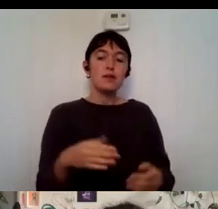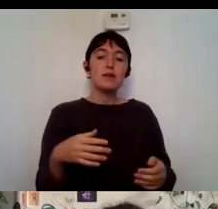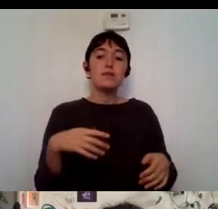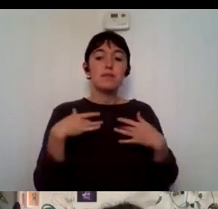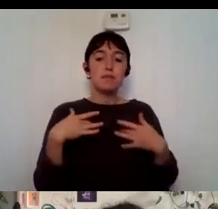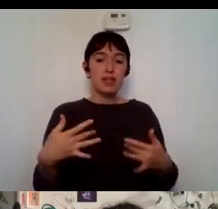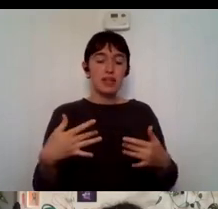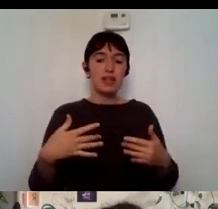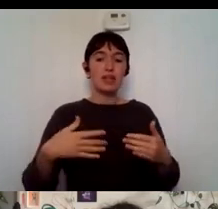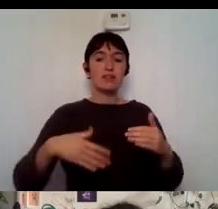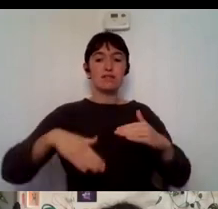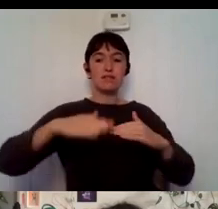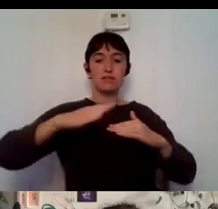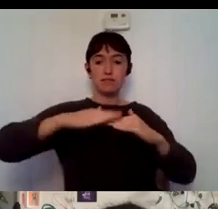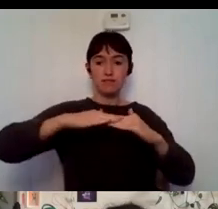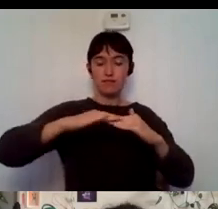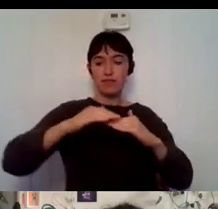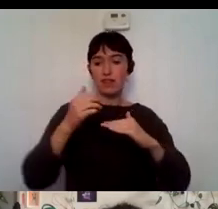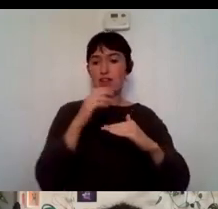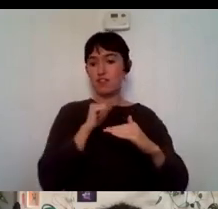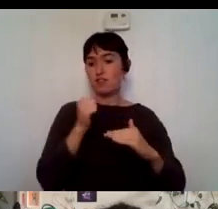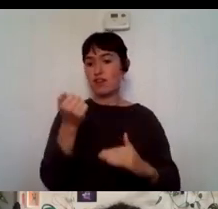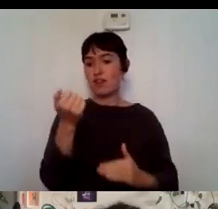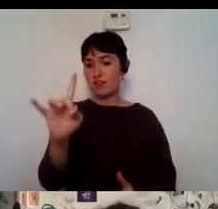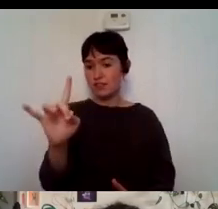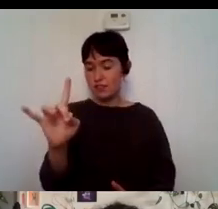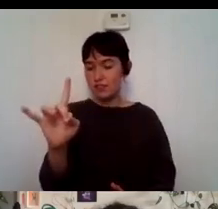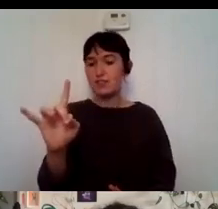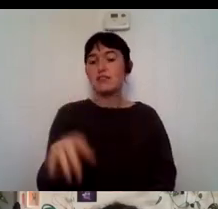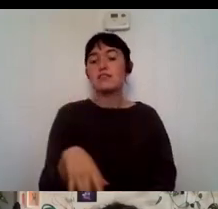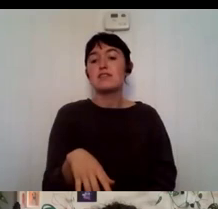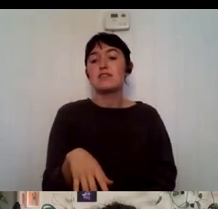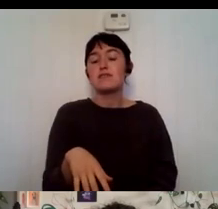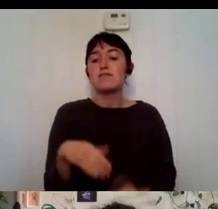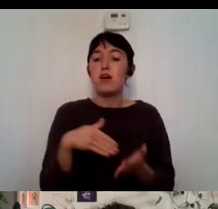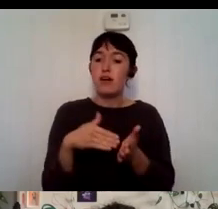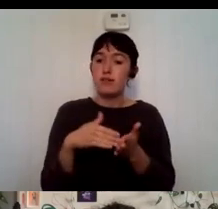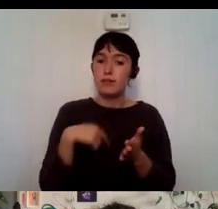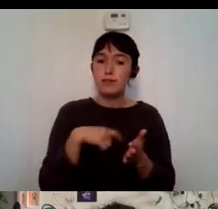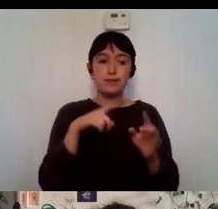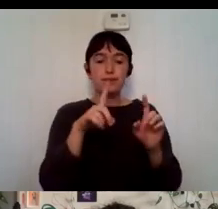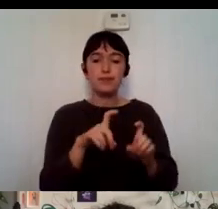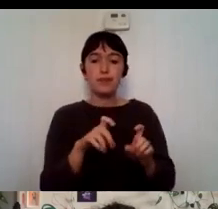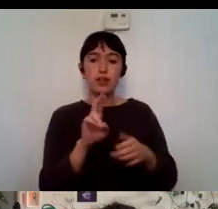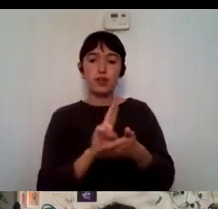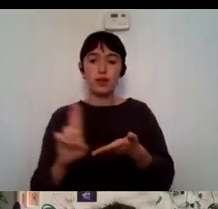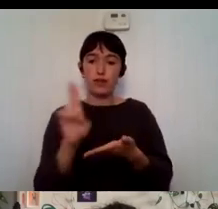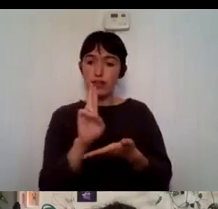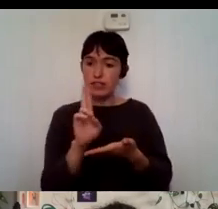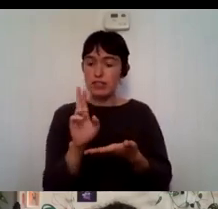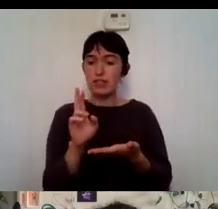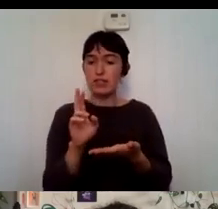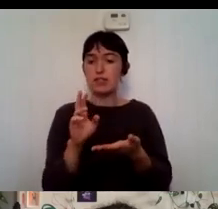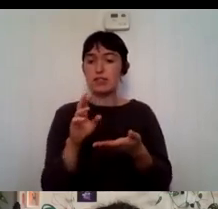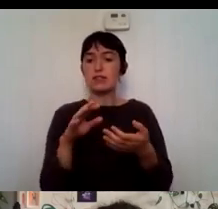at around about 18. So often we test university students. So that would be